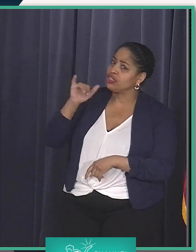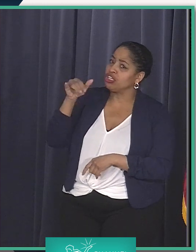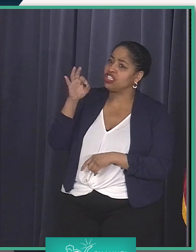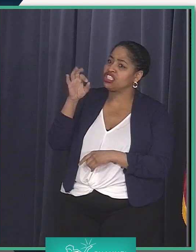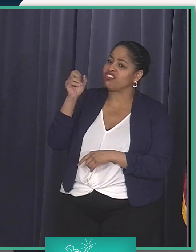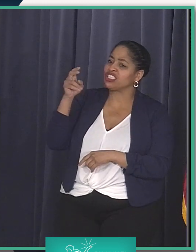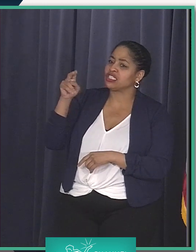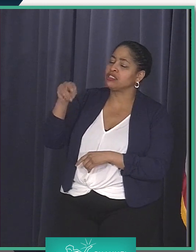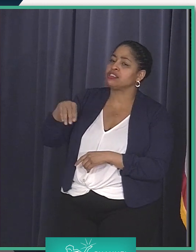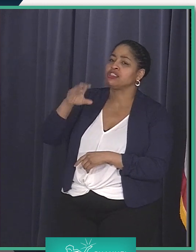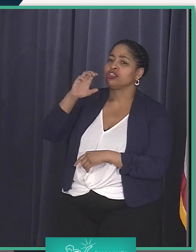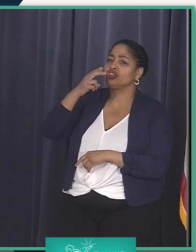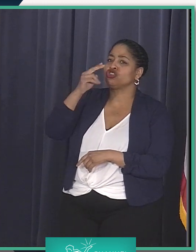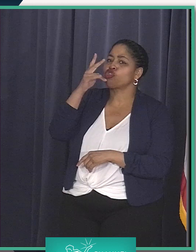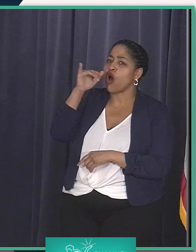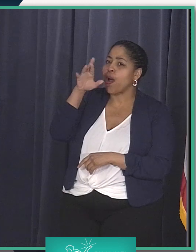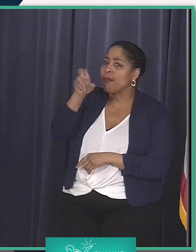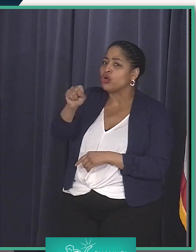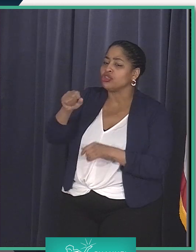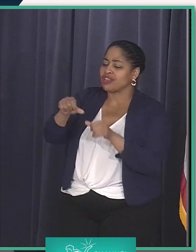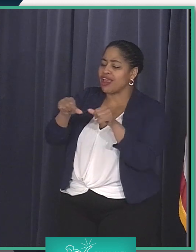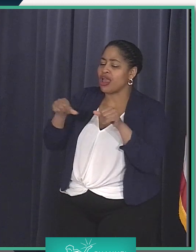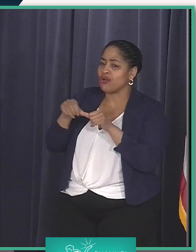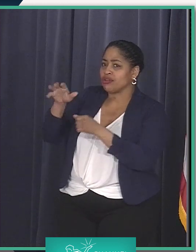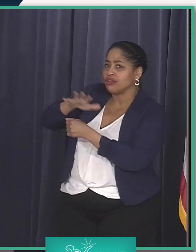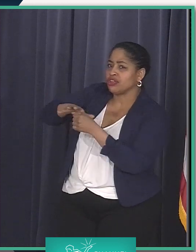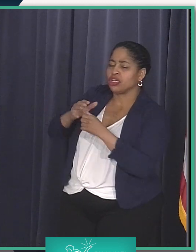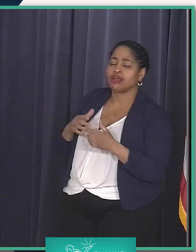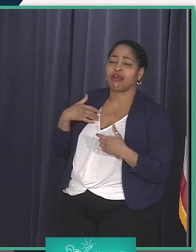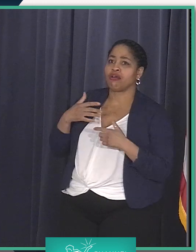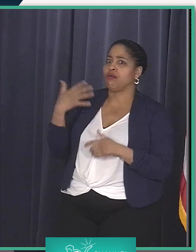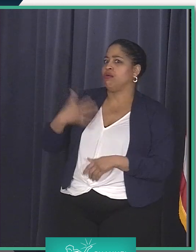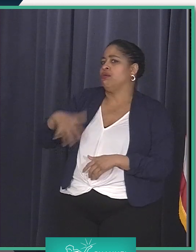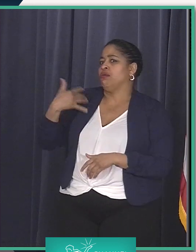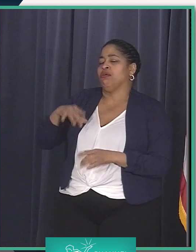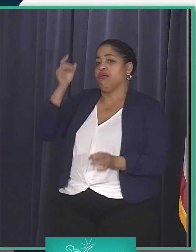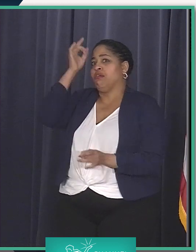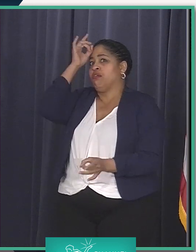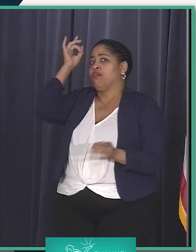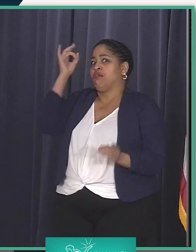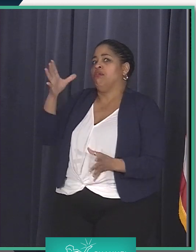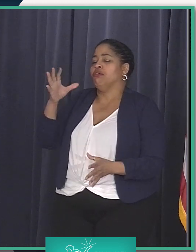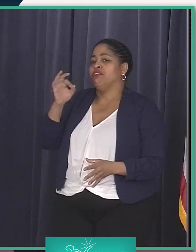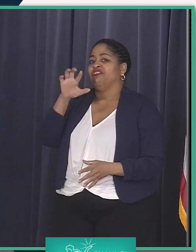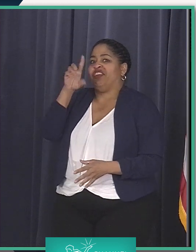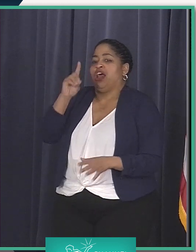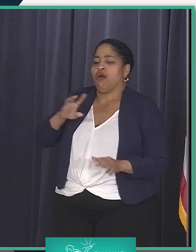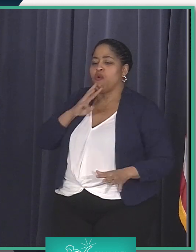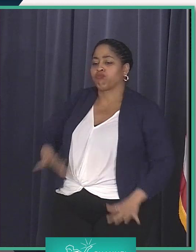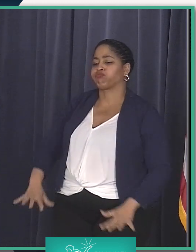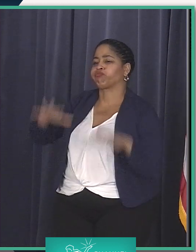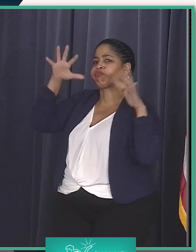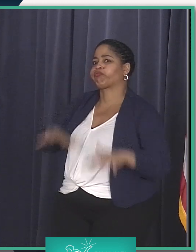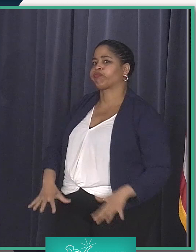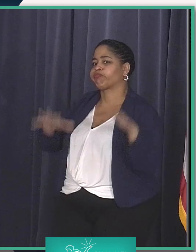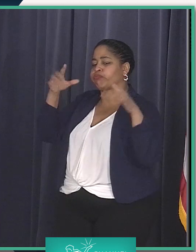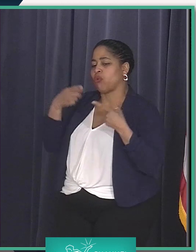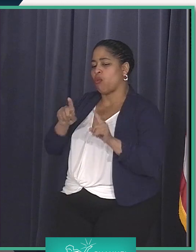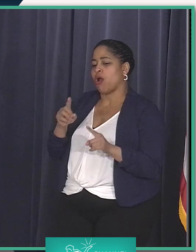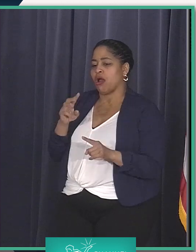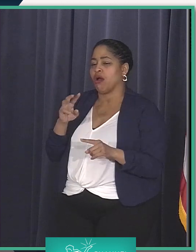Jefferson Chalmers neighborhood. There was huge flooding as the river levels came over the